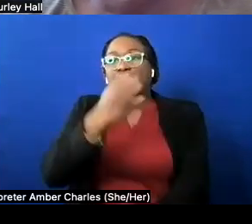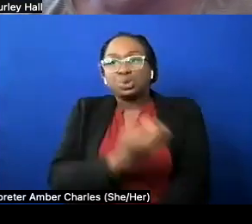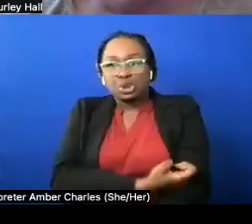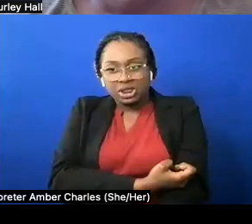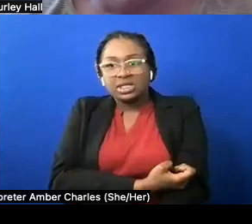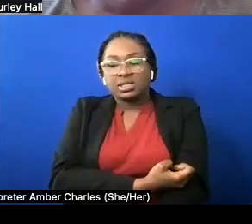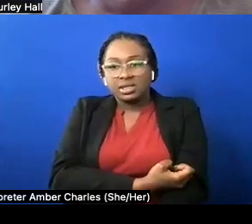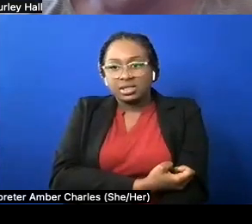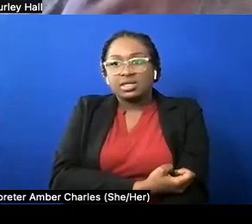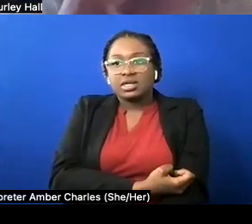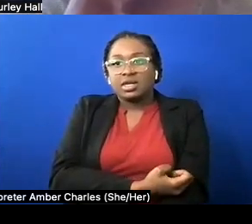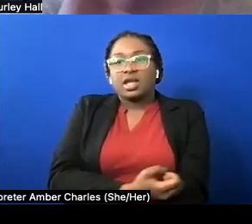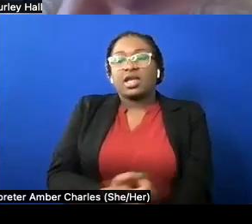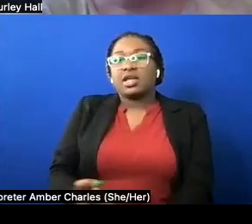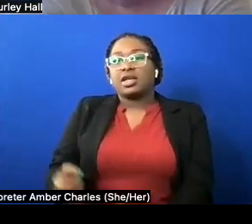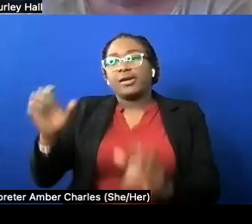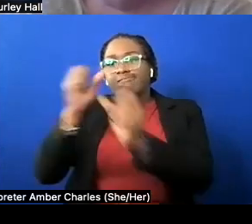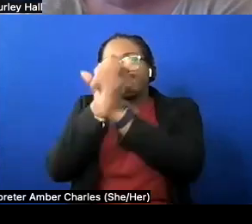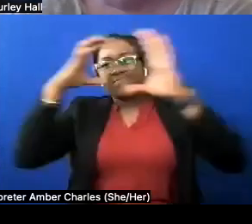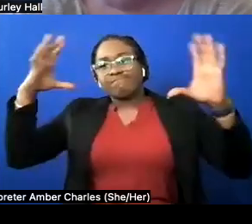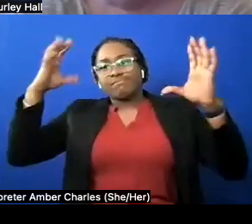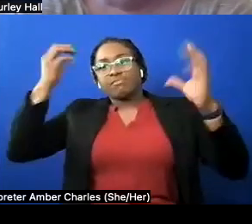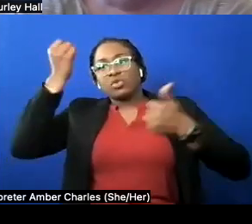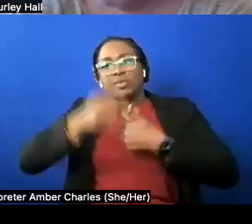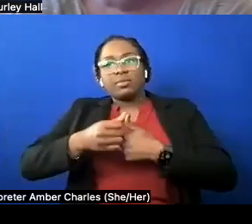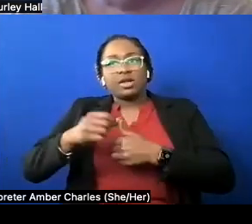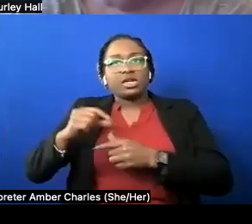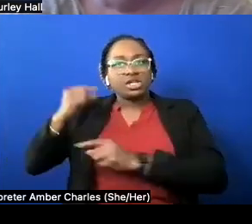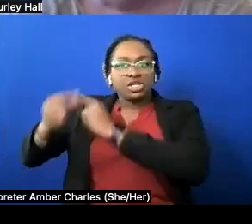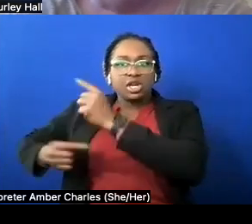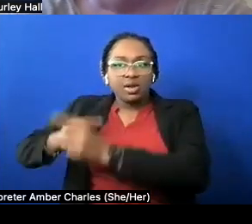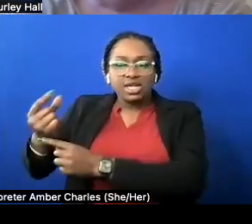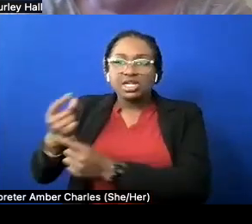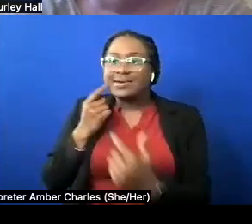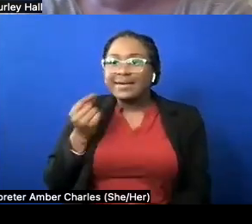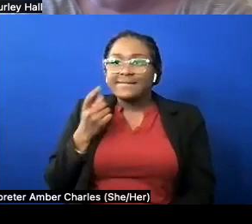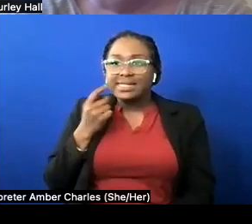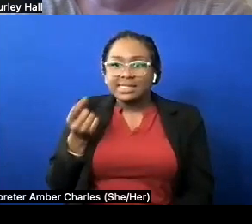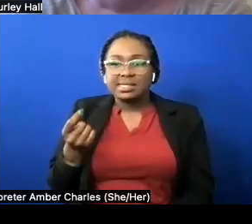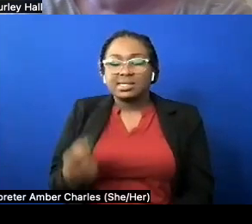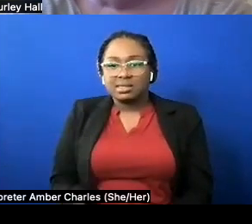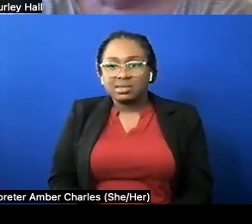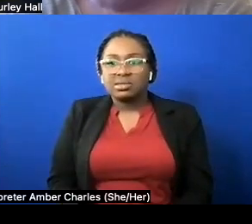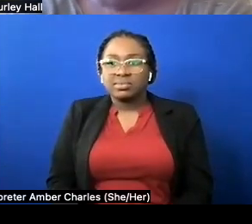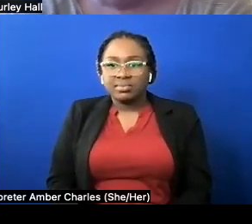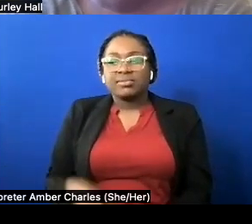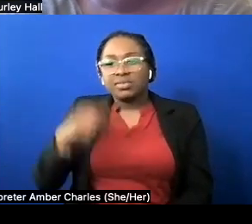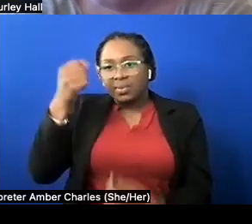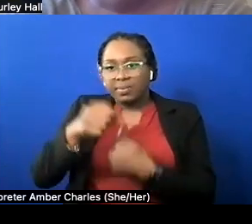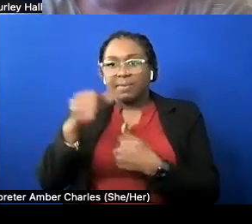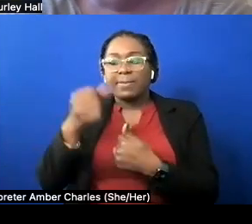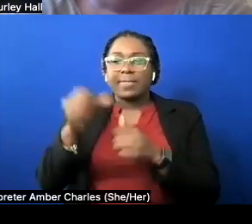in reimagining and remembering generational gifts and remembering